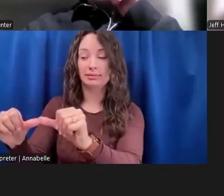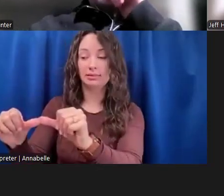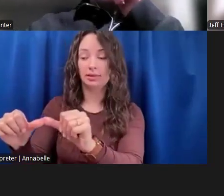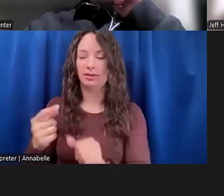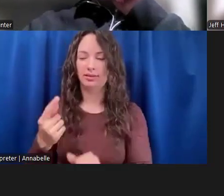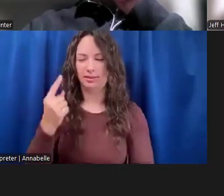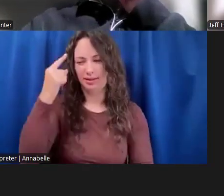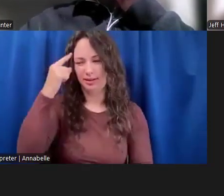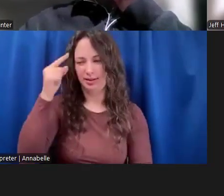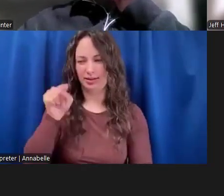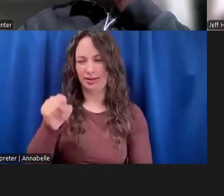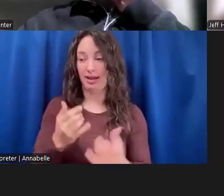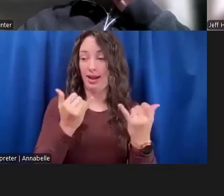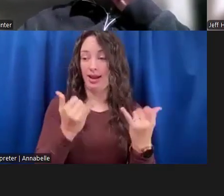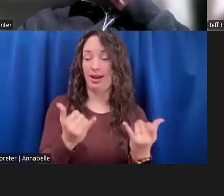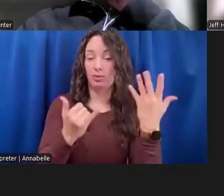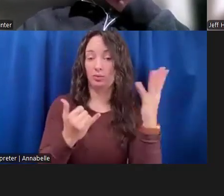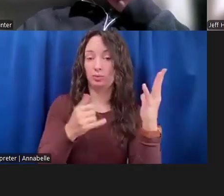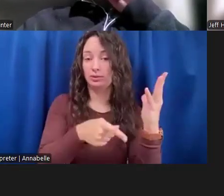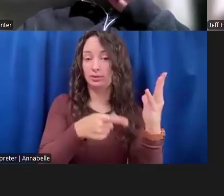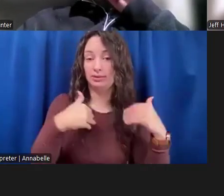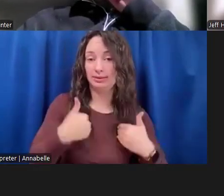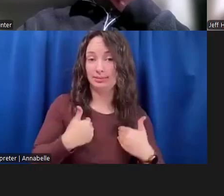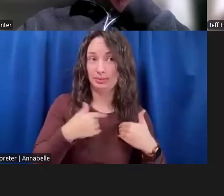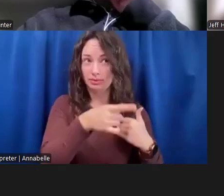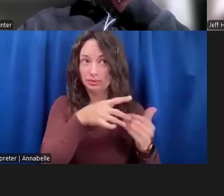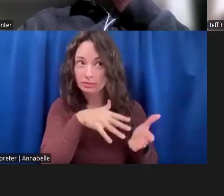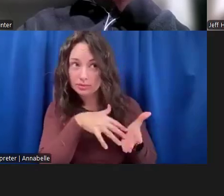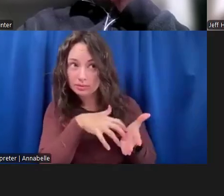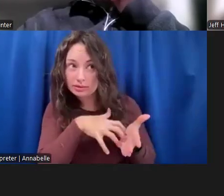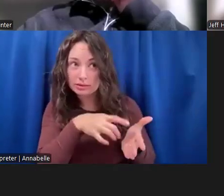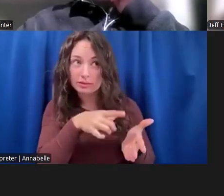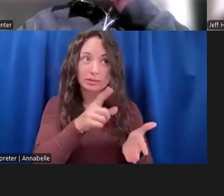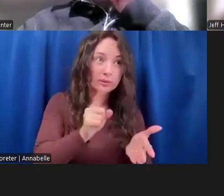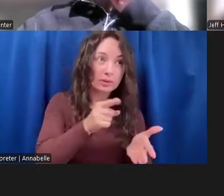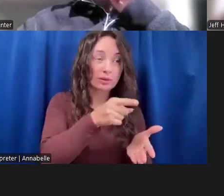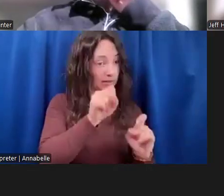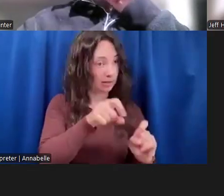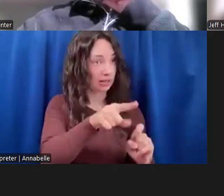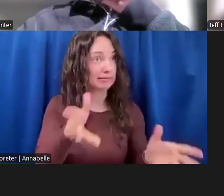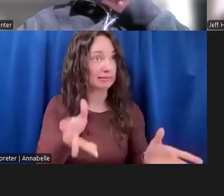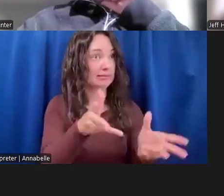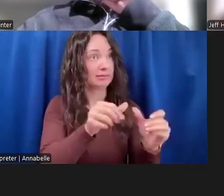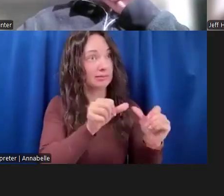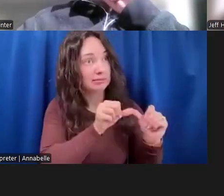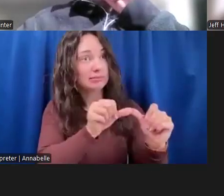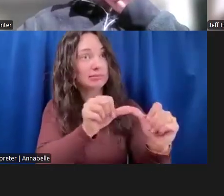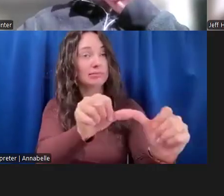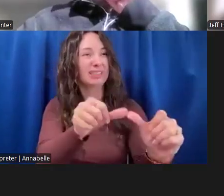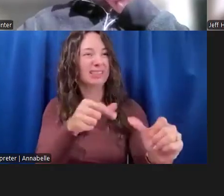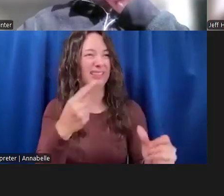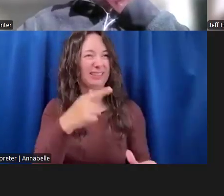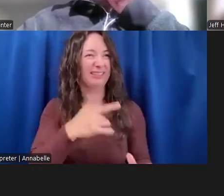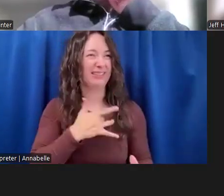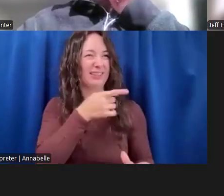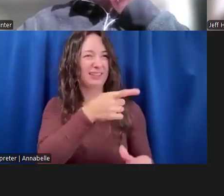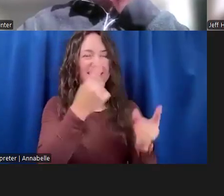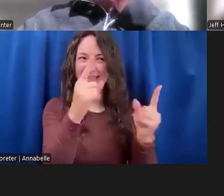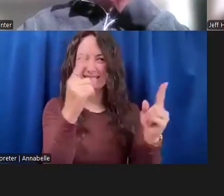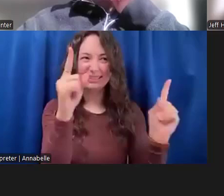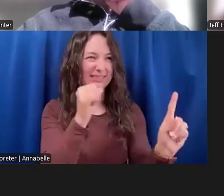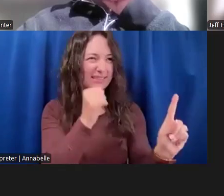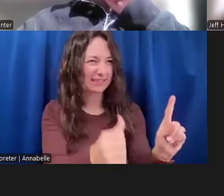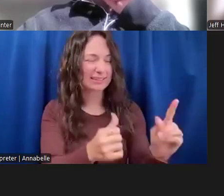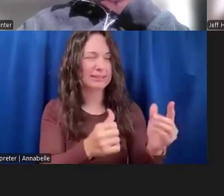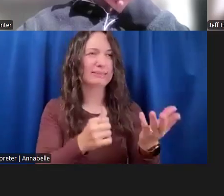the current tree species that are there or the ability to regenerate them, you feel like it's not going to be successful, or if it isn't, you have